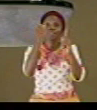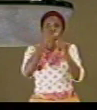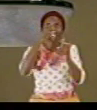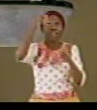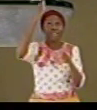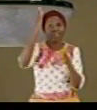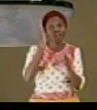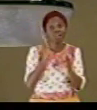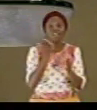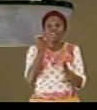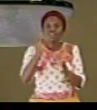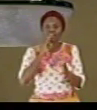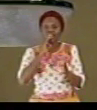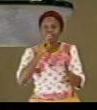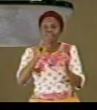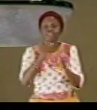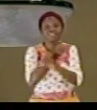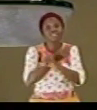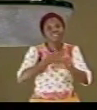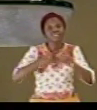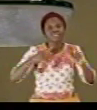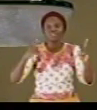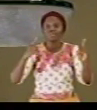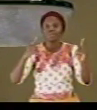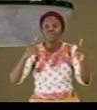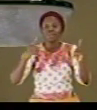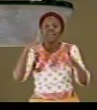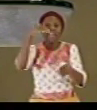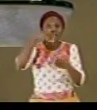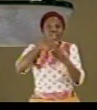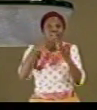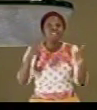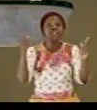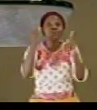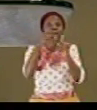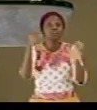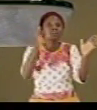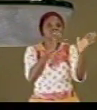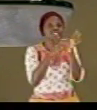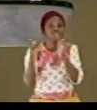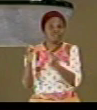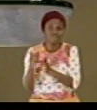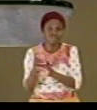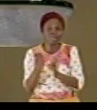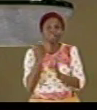of God, there is power. In the word of